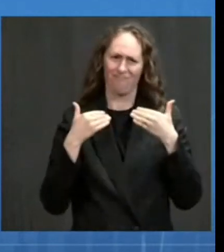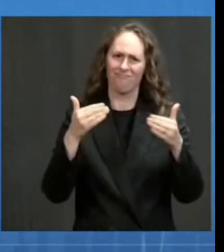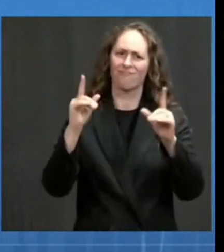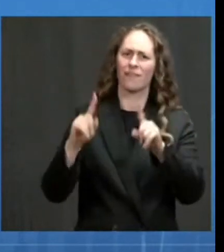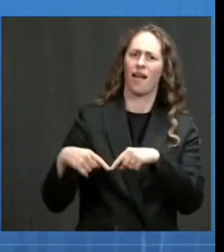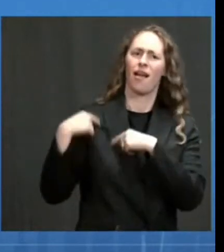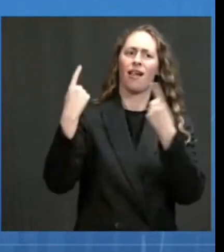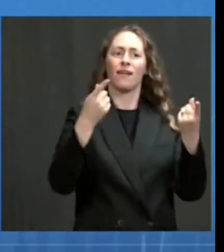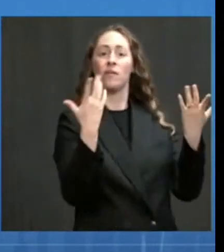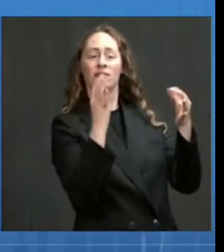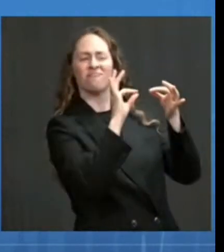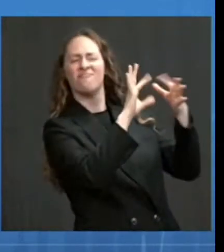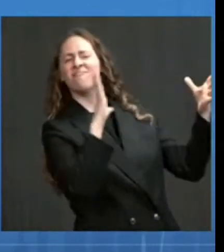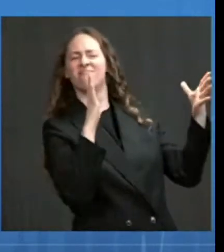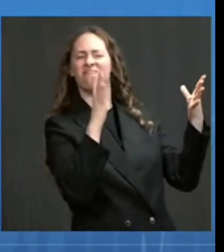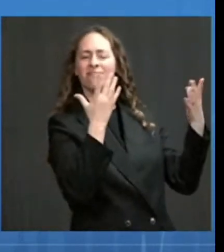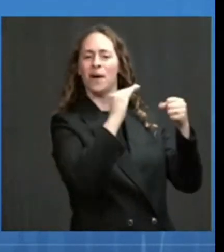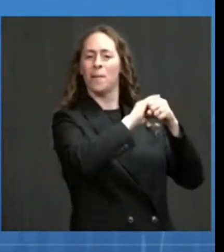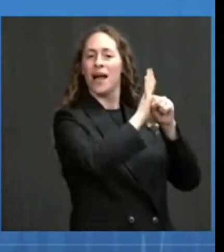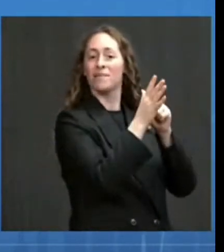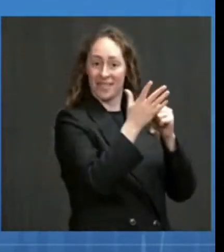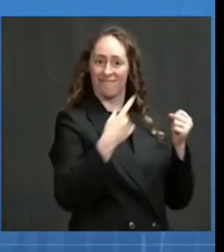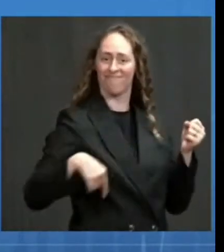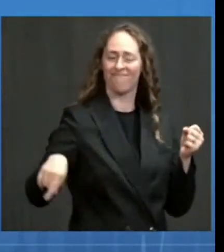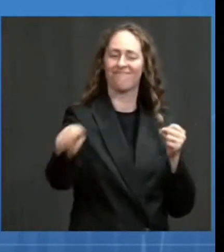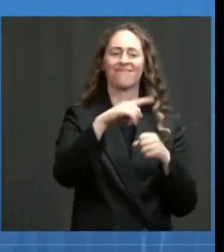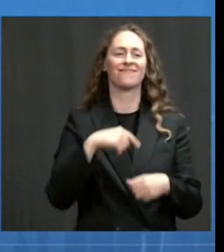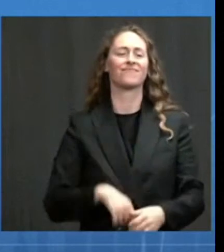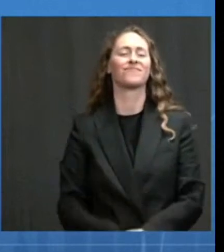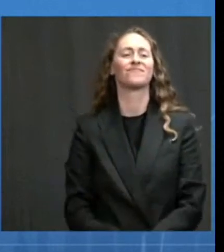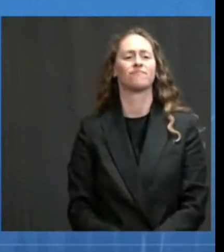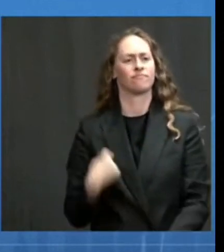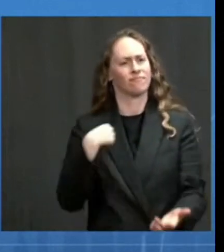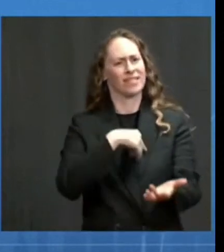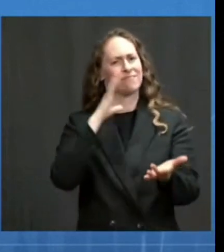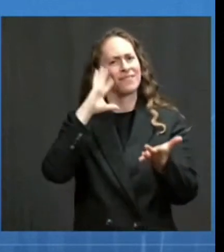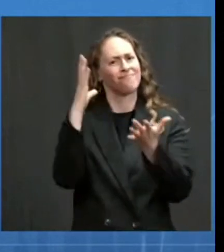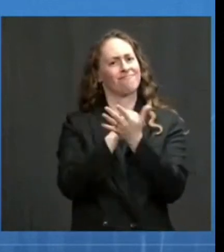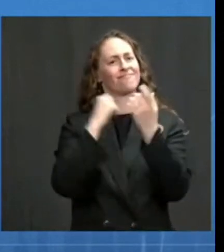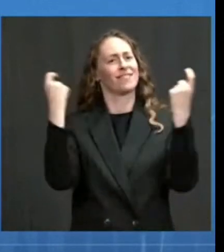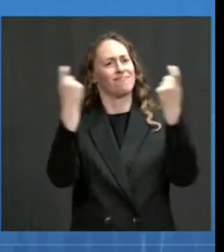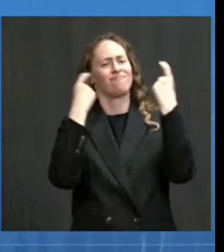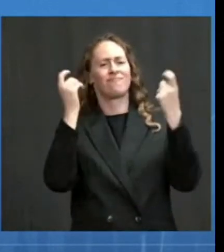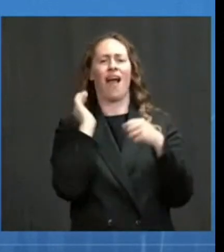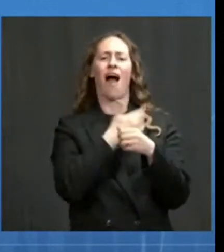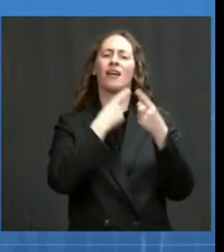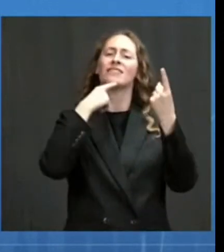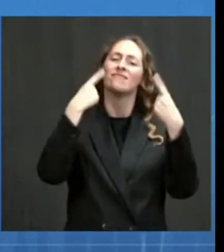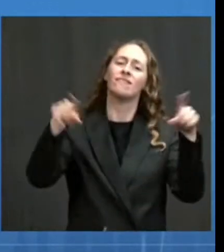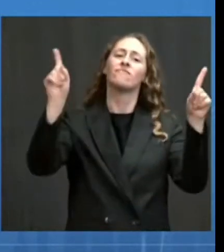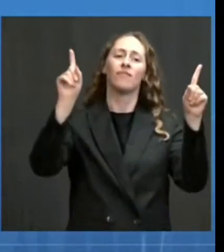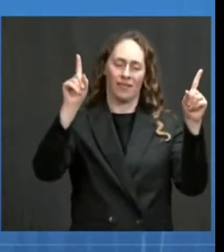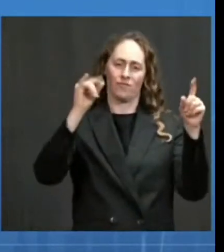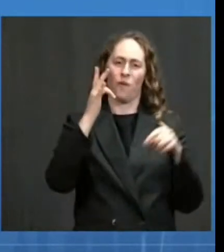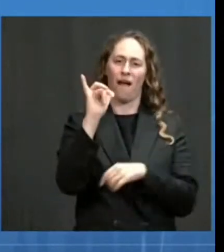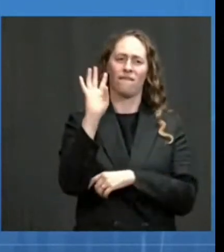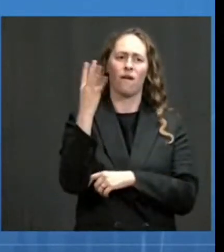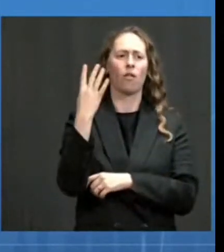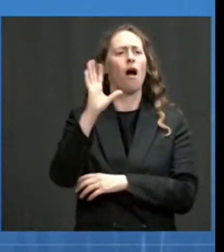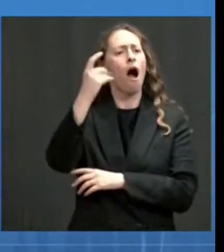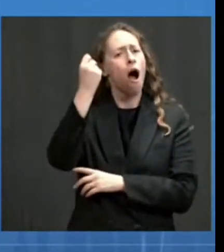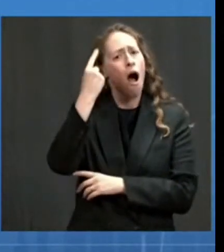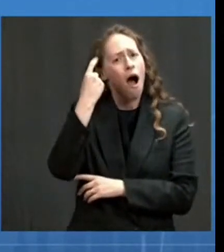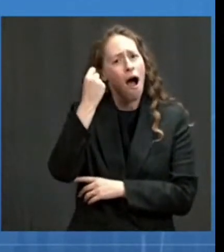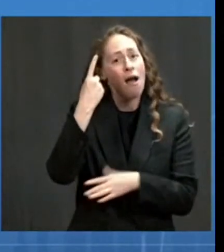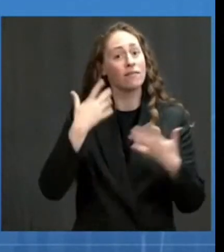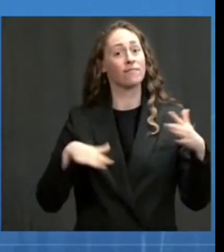4th. We will celebrate this progress on July 4th. Our work does not stop. But of course, our work does not stop. As the President has said, our